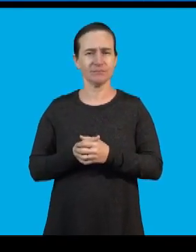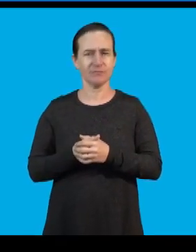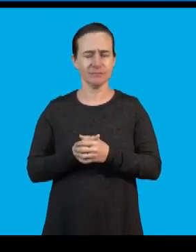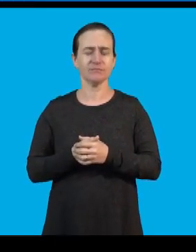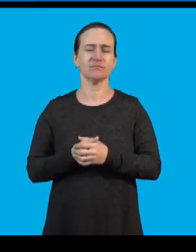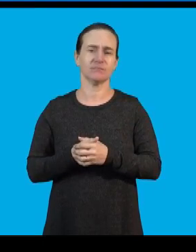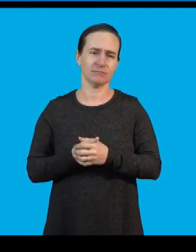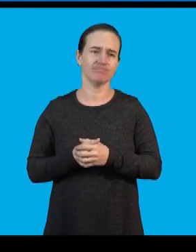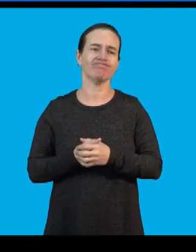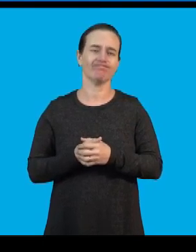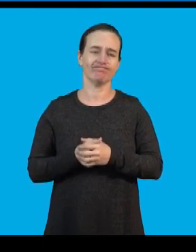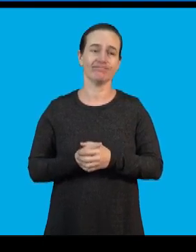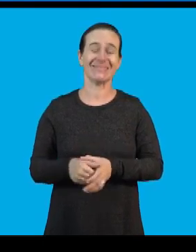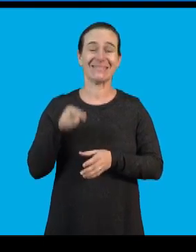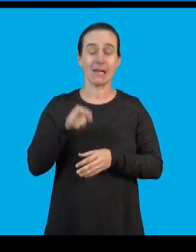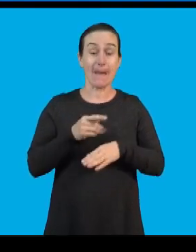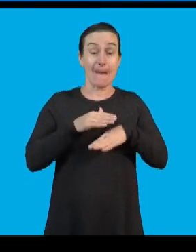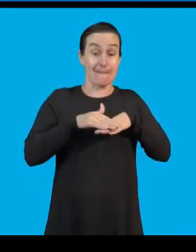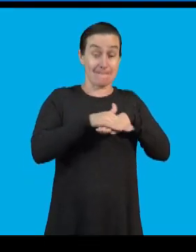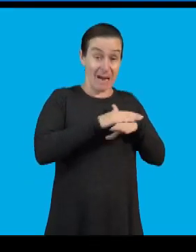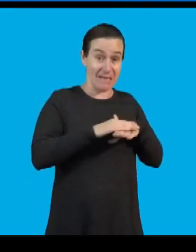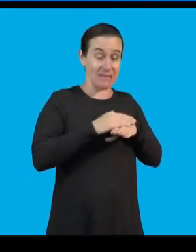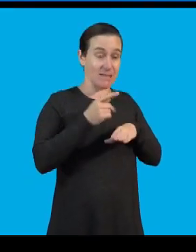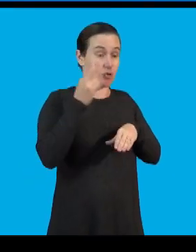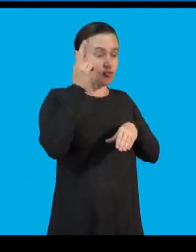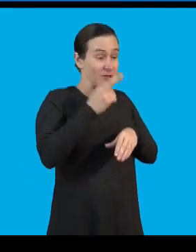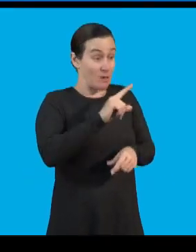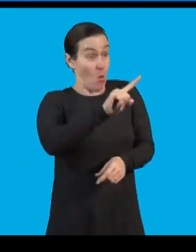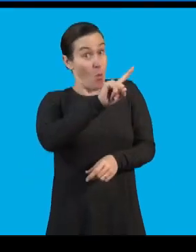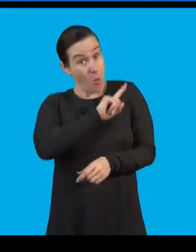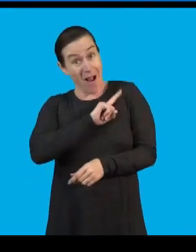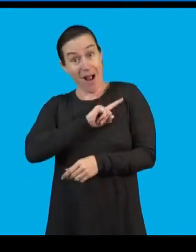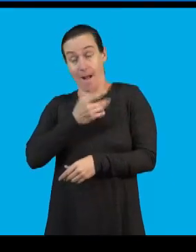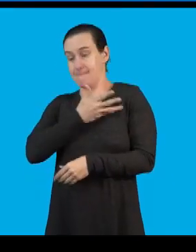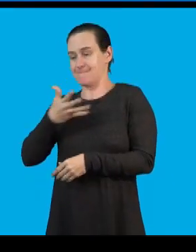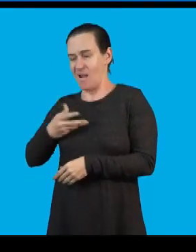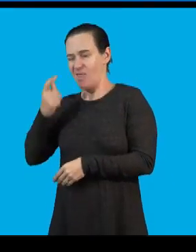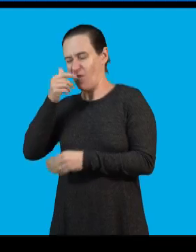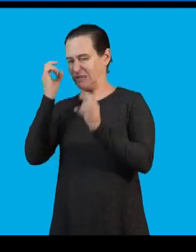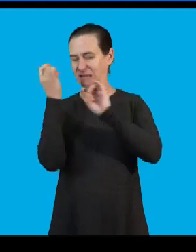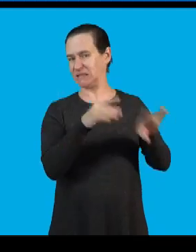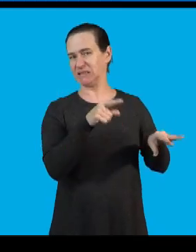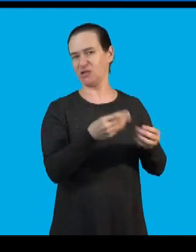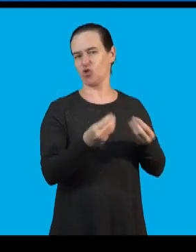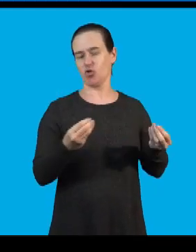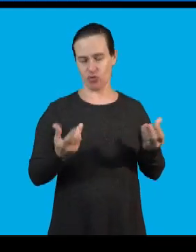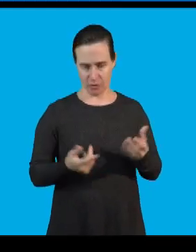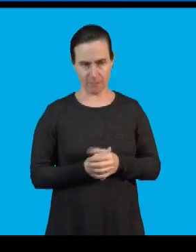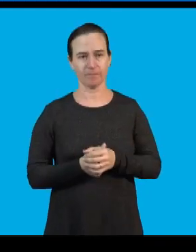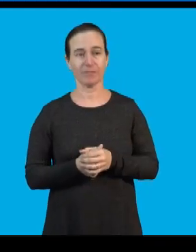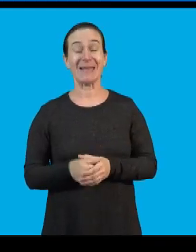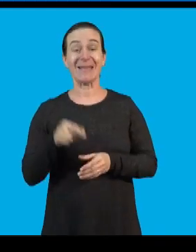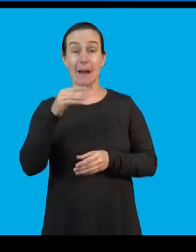at the response, okay, it says, it is the basic reason for child abandonment. It is the